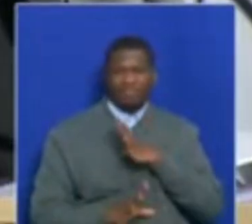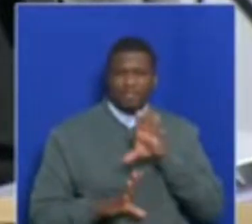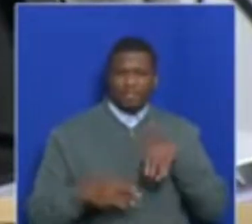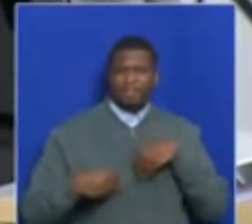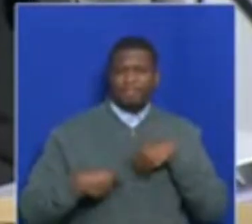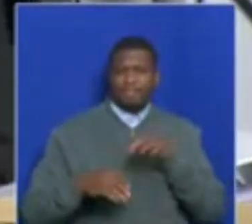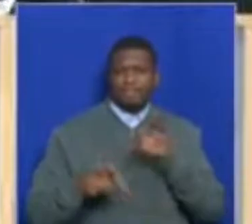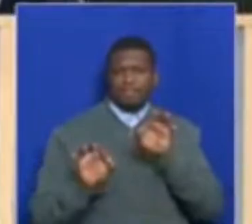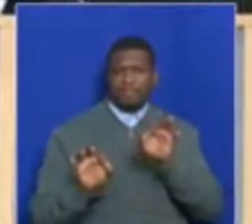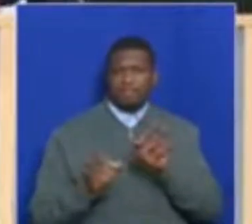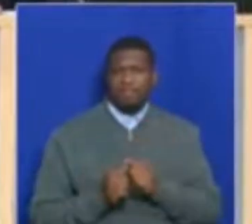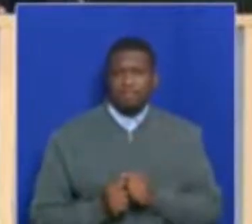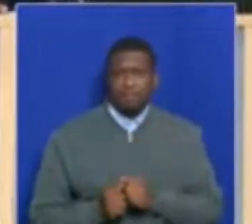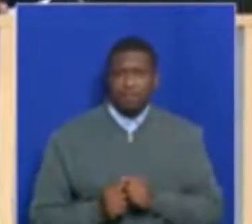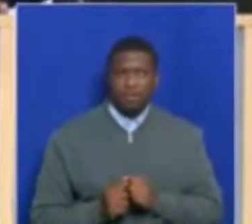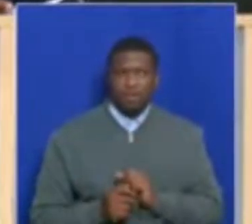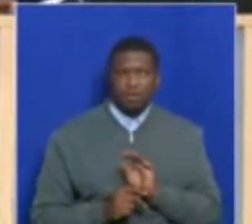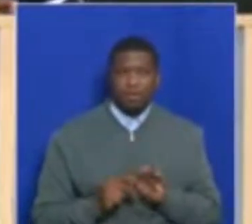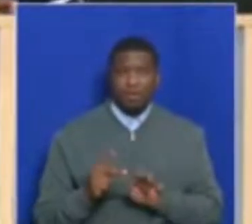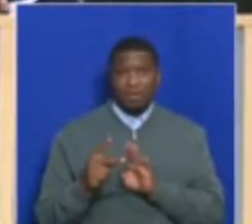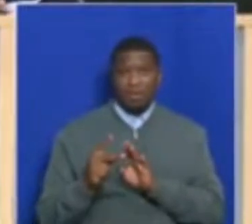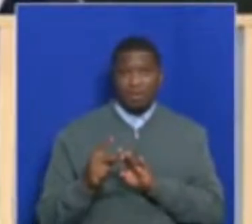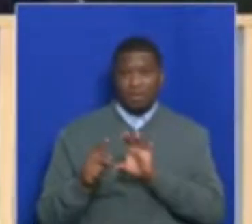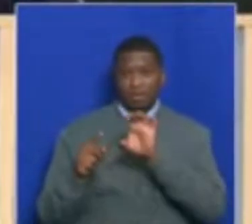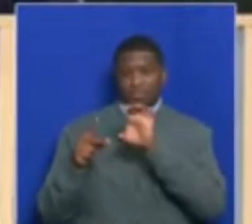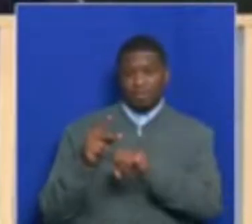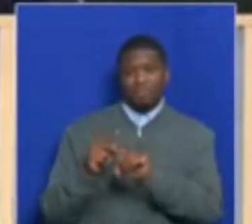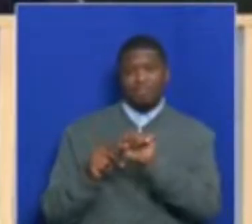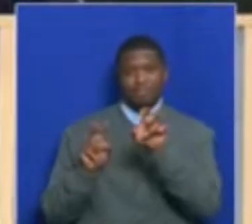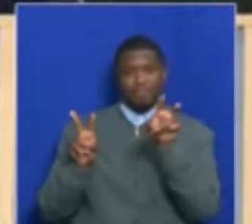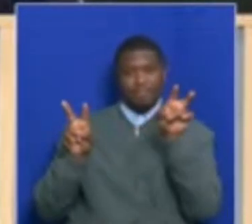Another observation, in the heading, you have